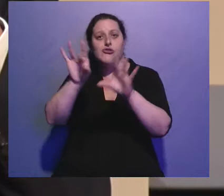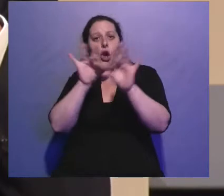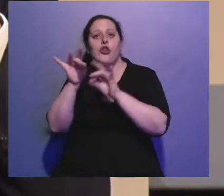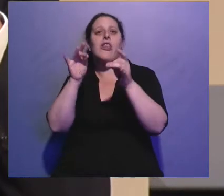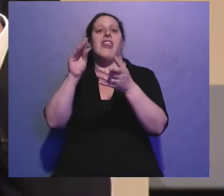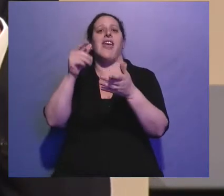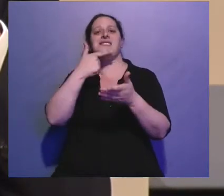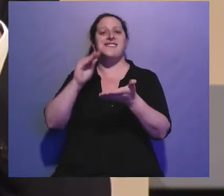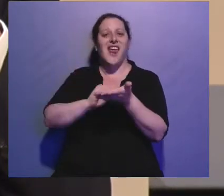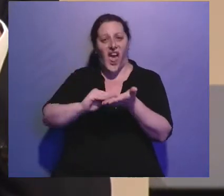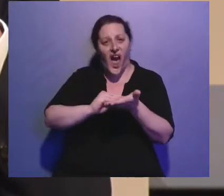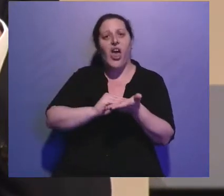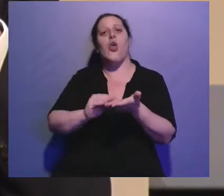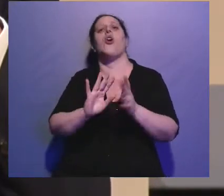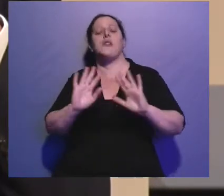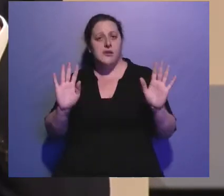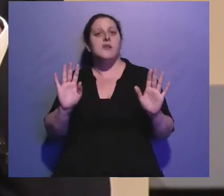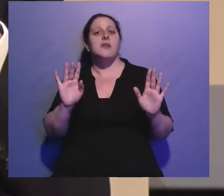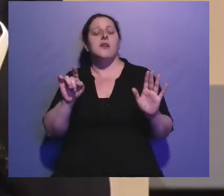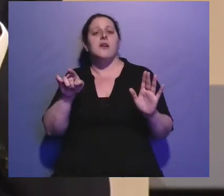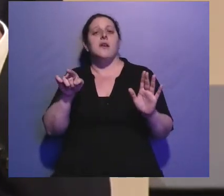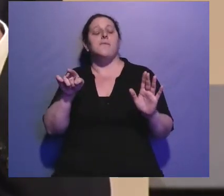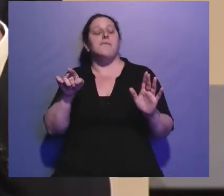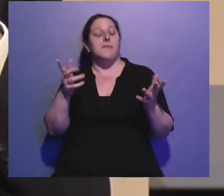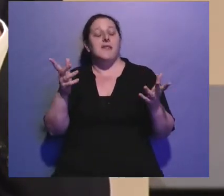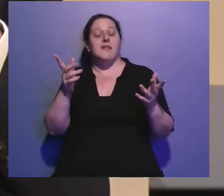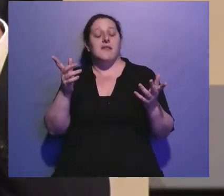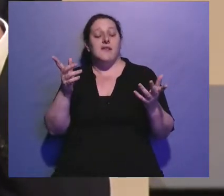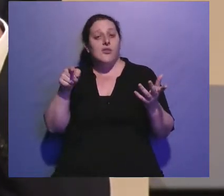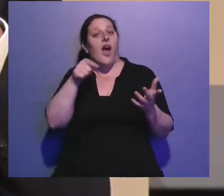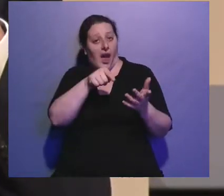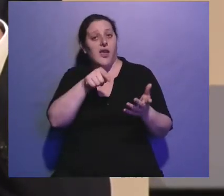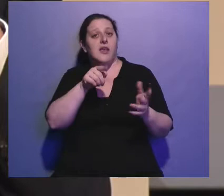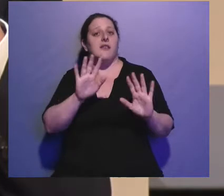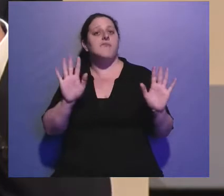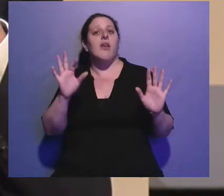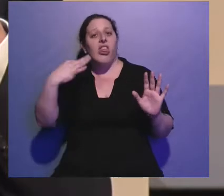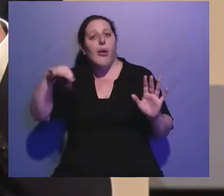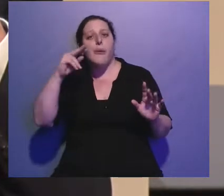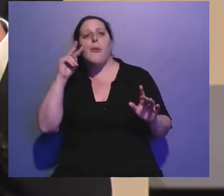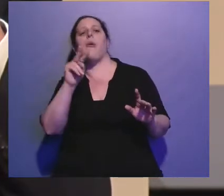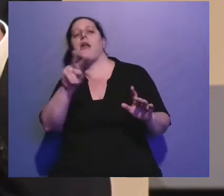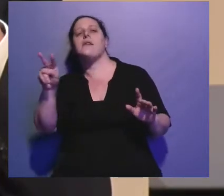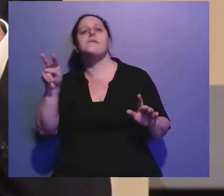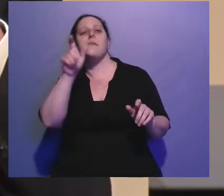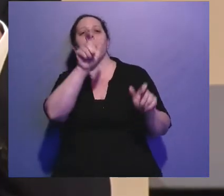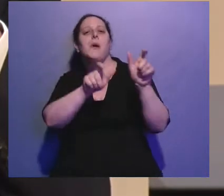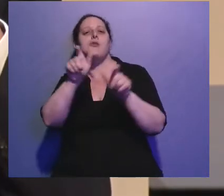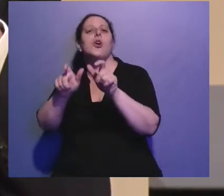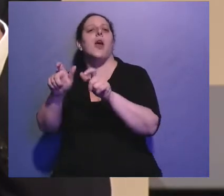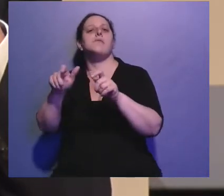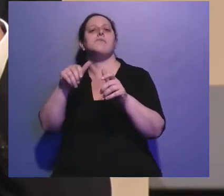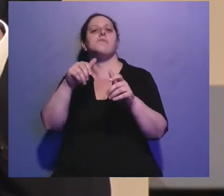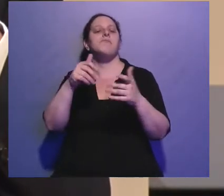for the House of Representatives, 2/3 of the Senate, and also for some other positions.